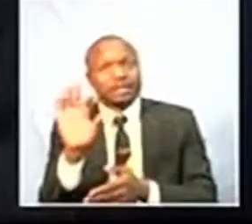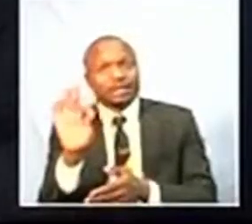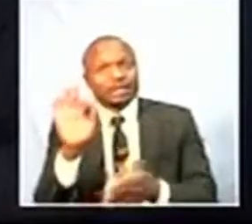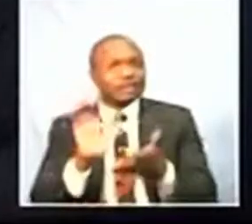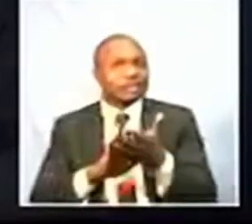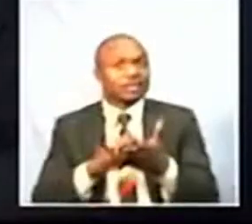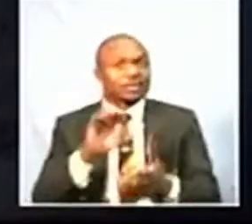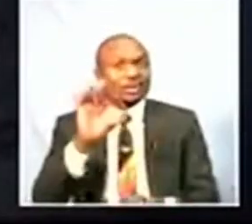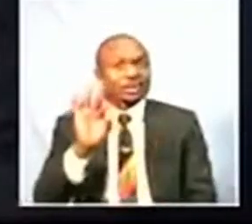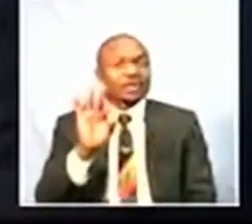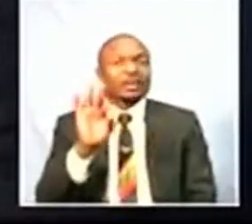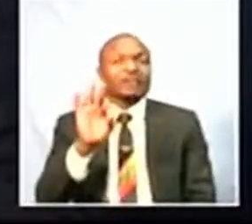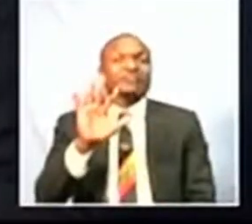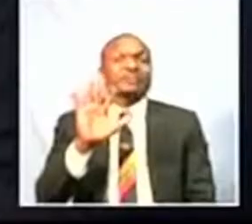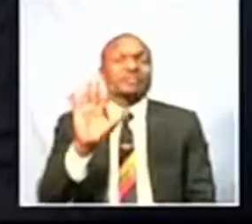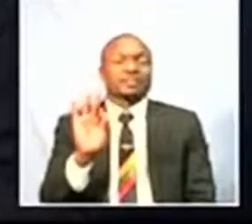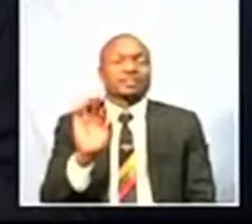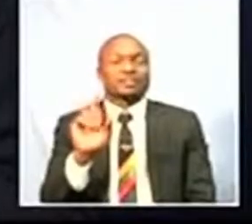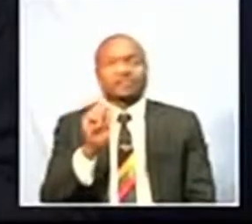939,959, then another one